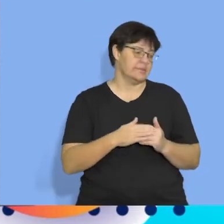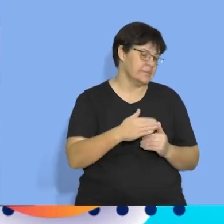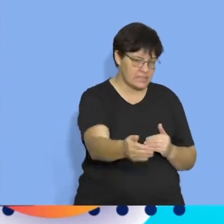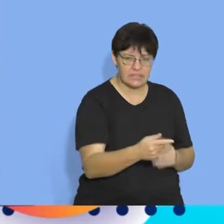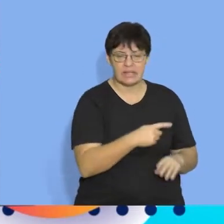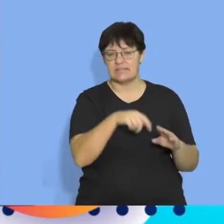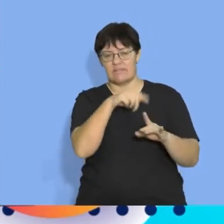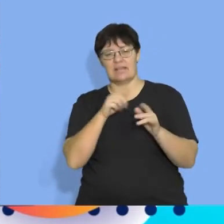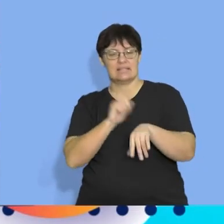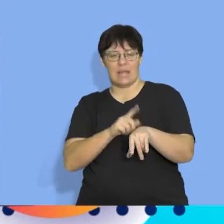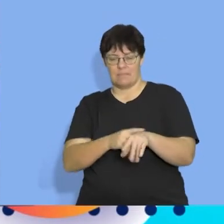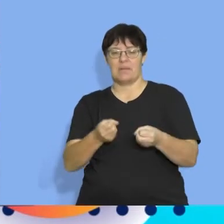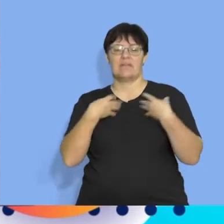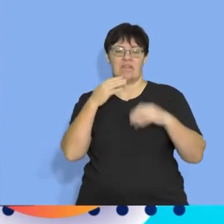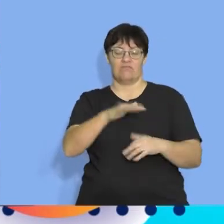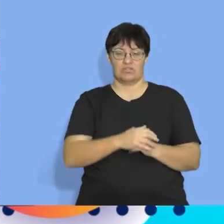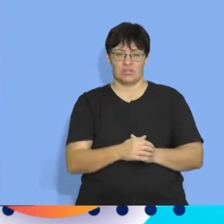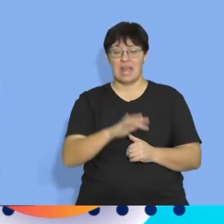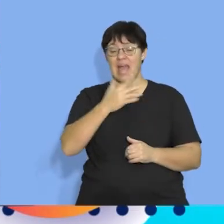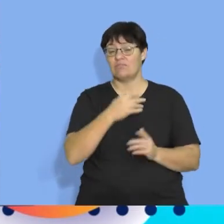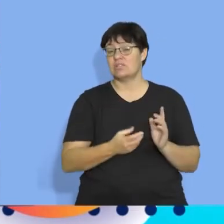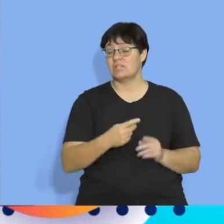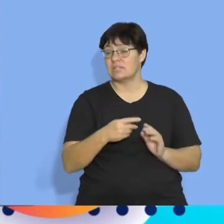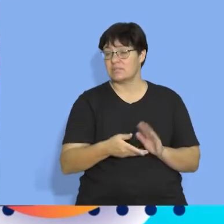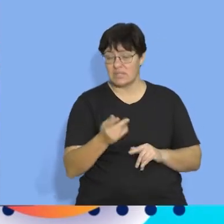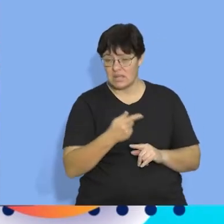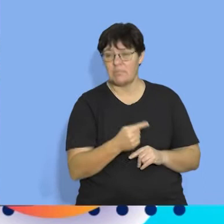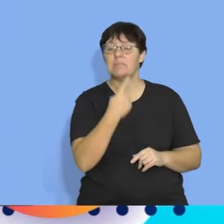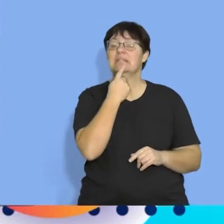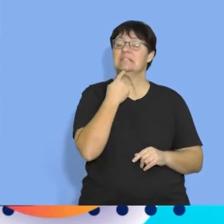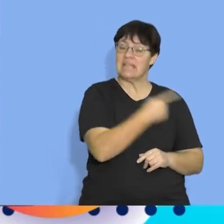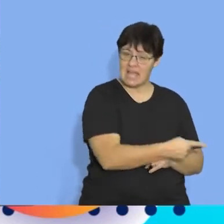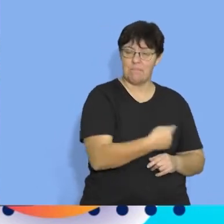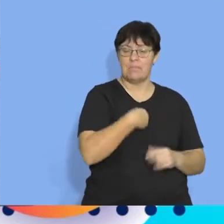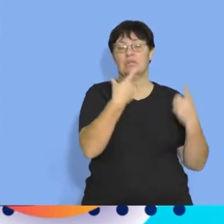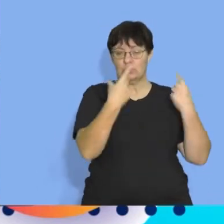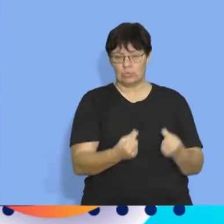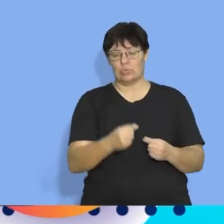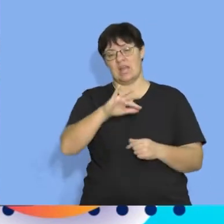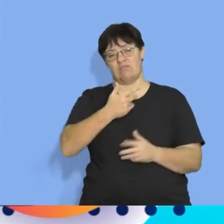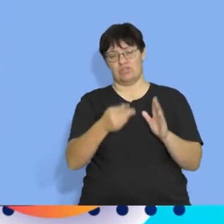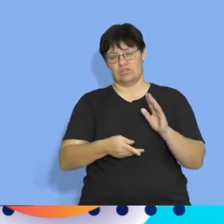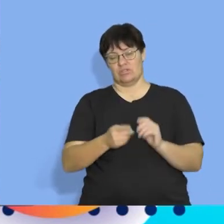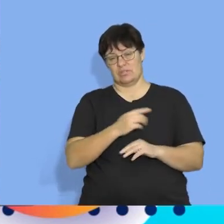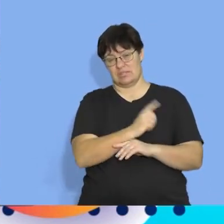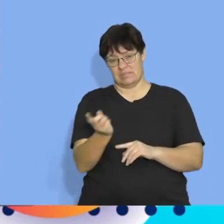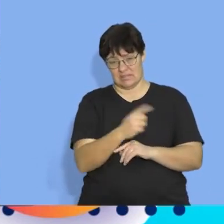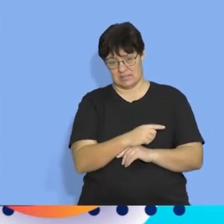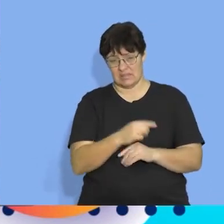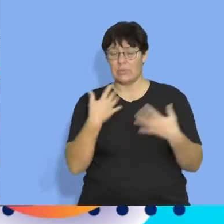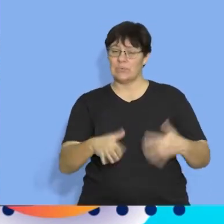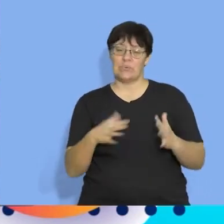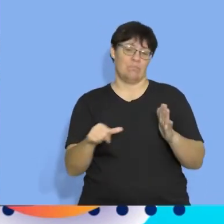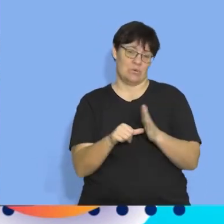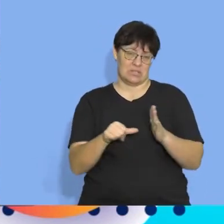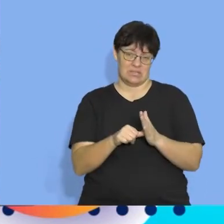the distance, divide by the time they give you. If it's average speed, I need to say I'm calculating average speed. It's very,